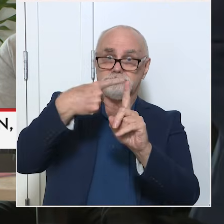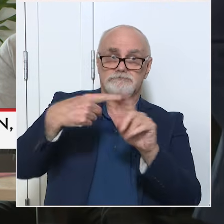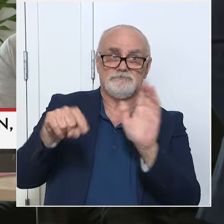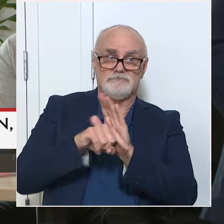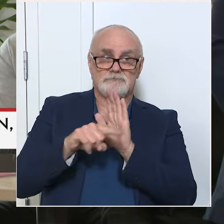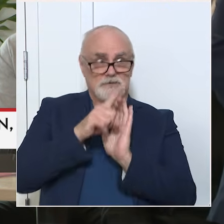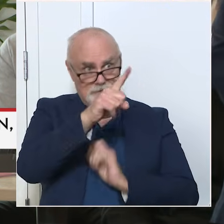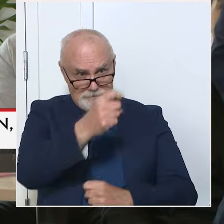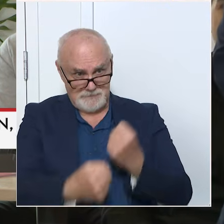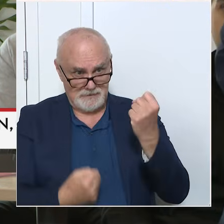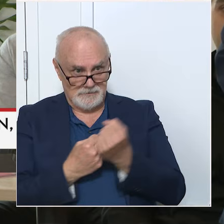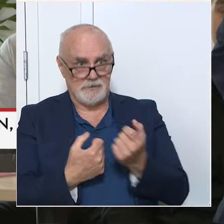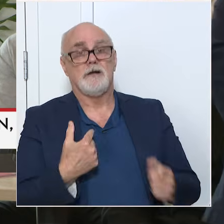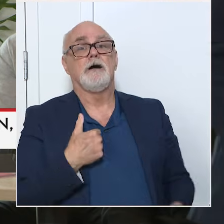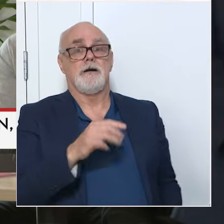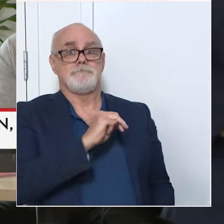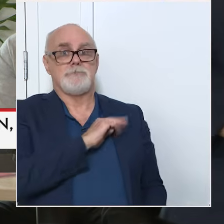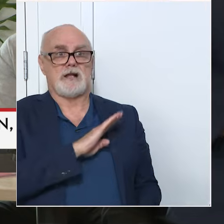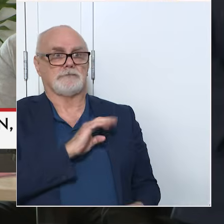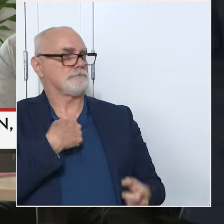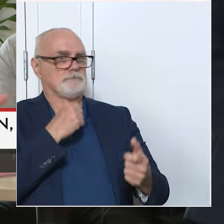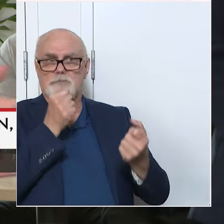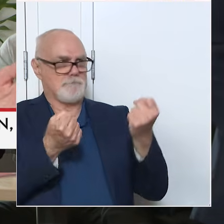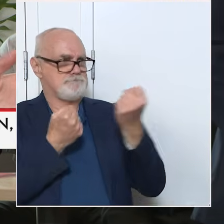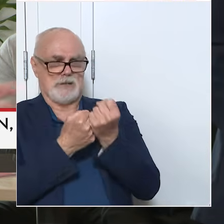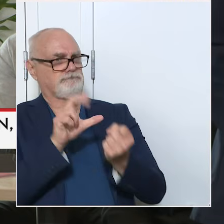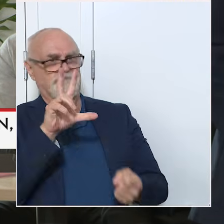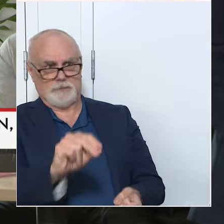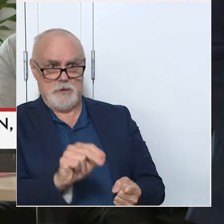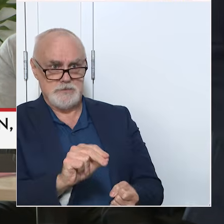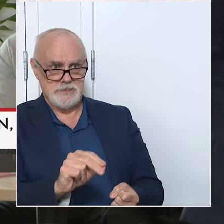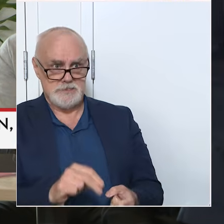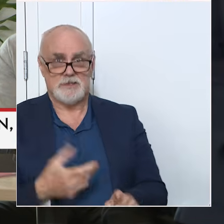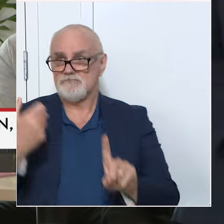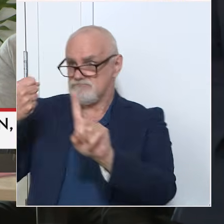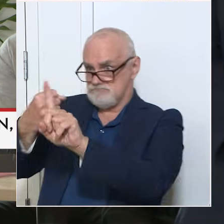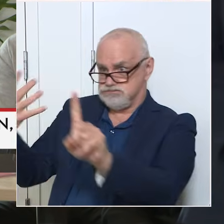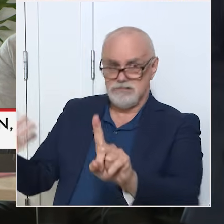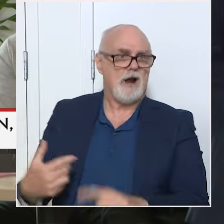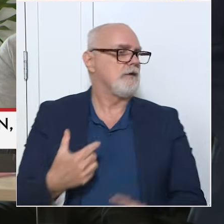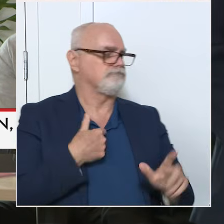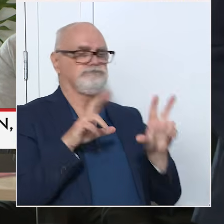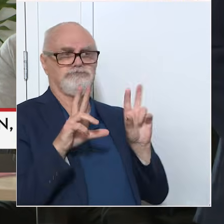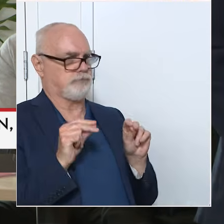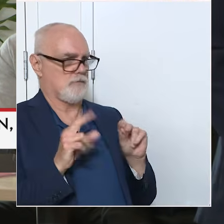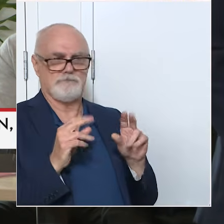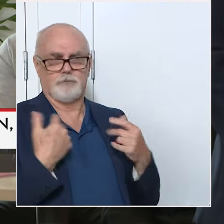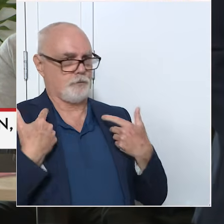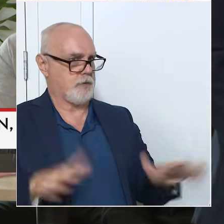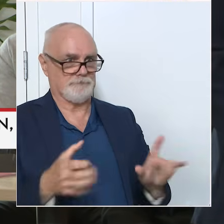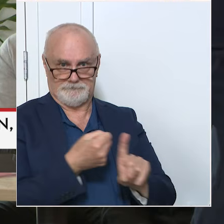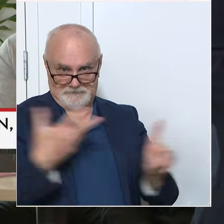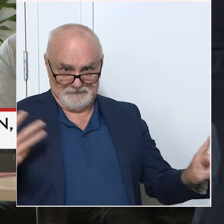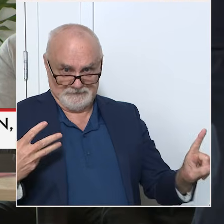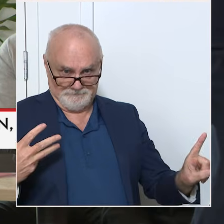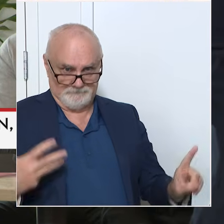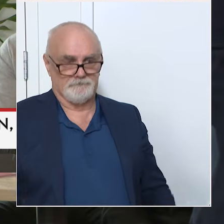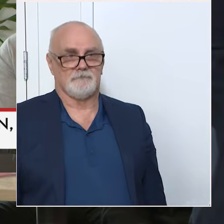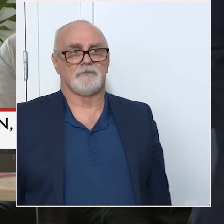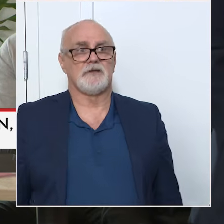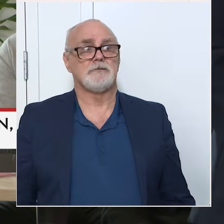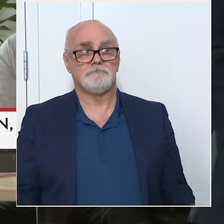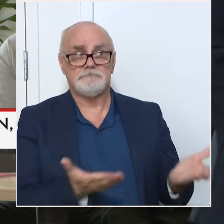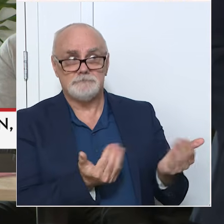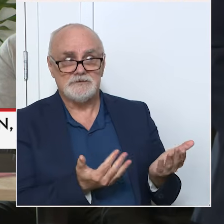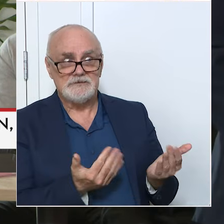It's bad for business. Can you elaborate? That's all I need to say. Hold on. Yep. One more.